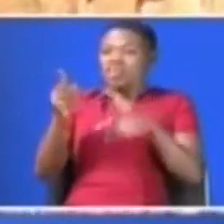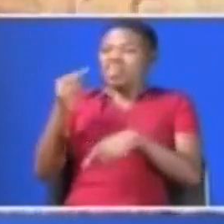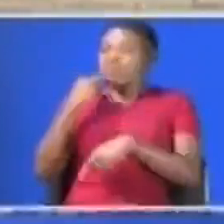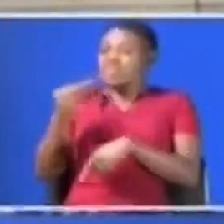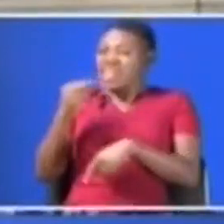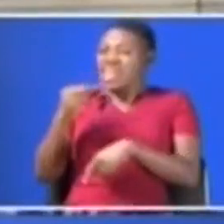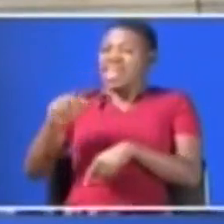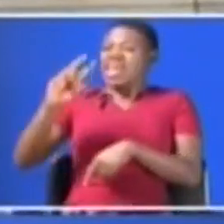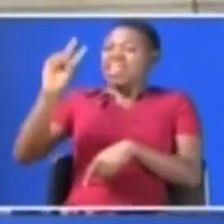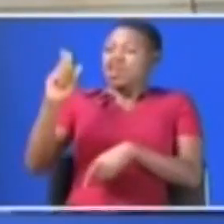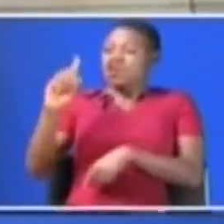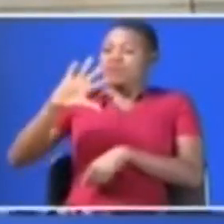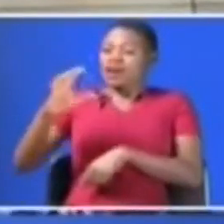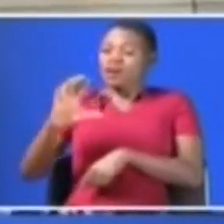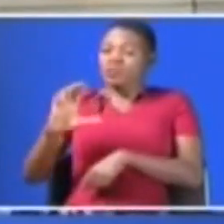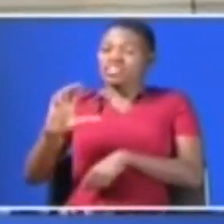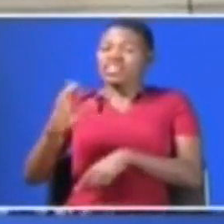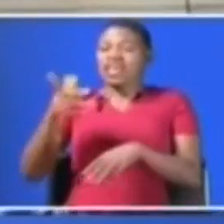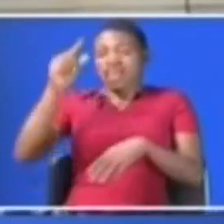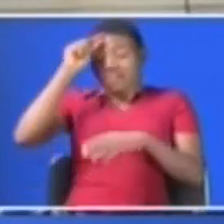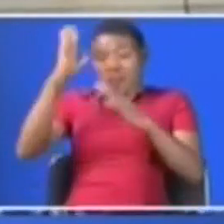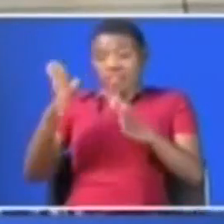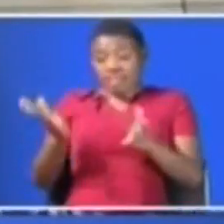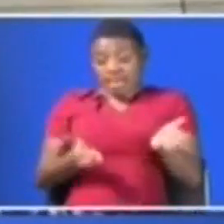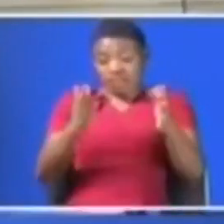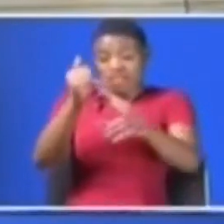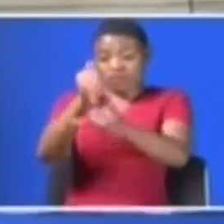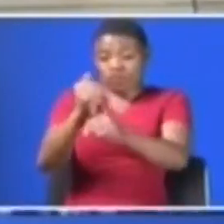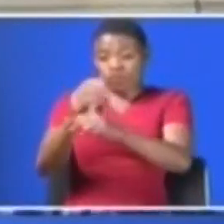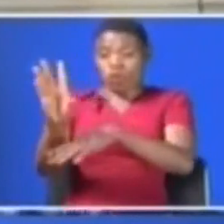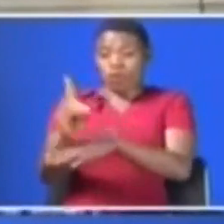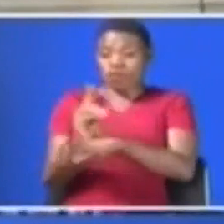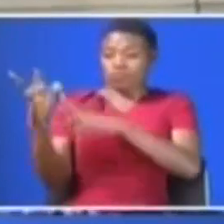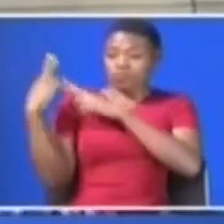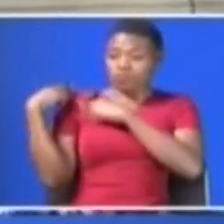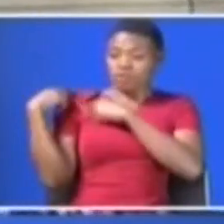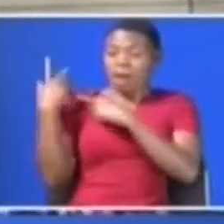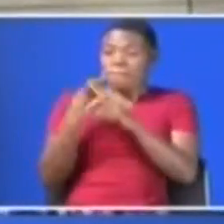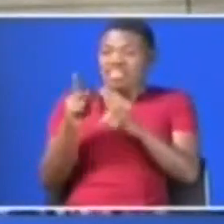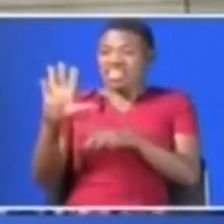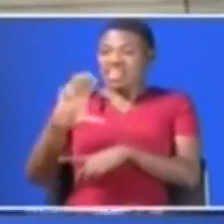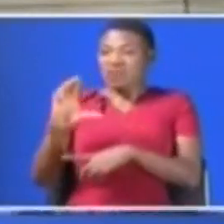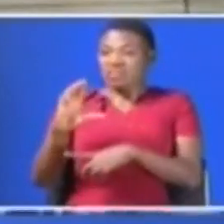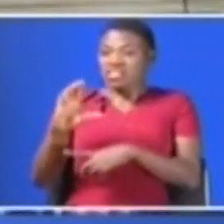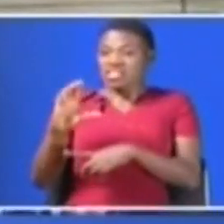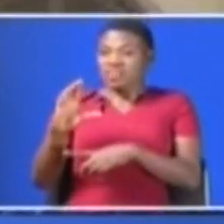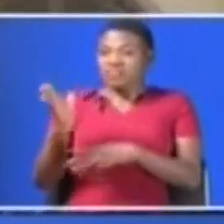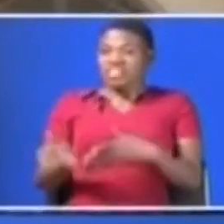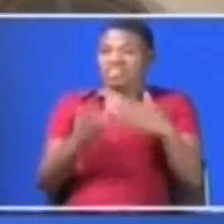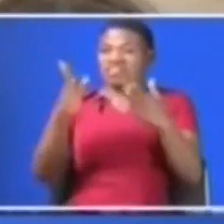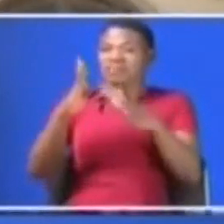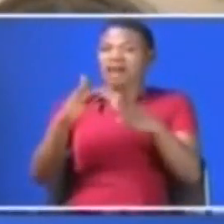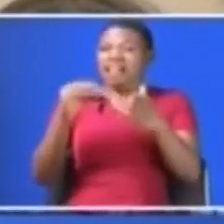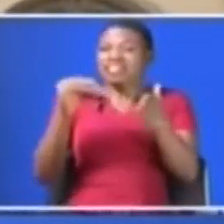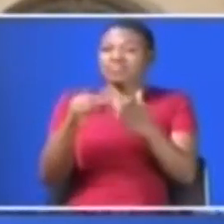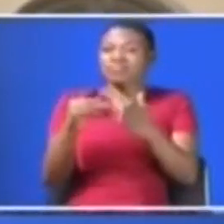contracted by the Nairobi County government to provide security services and the county has not included their salaries in the annual budget. We